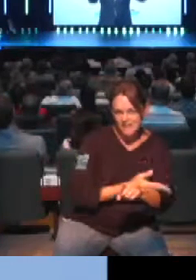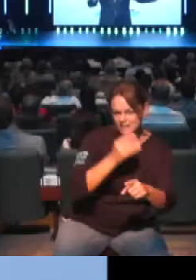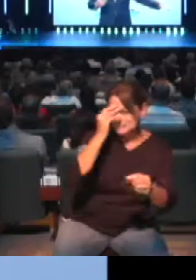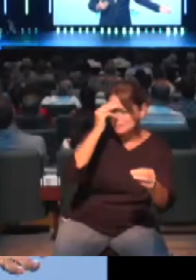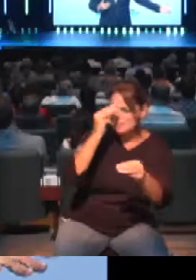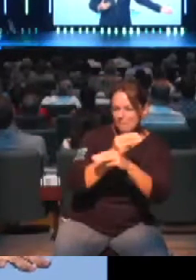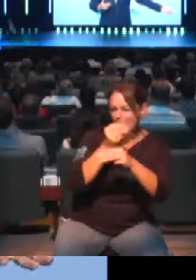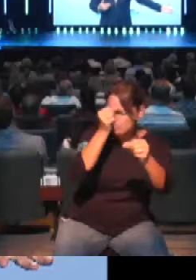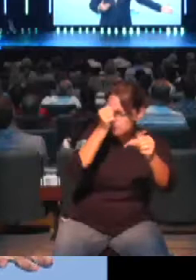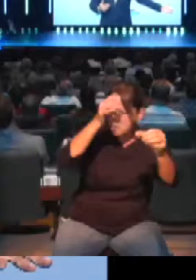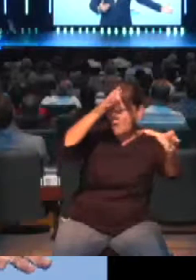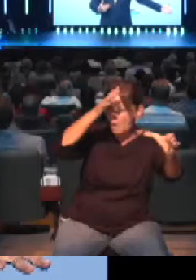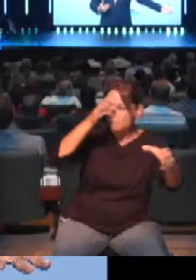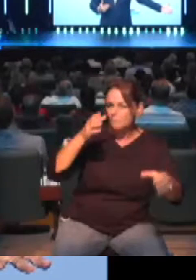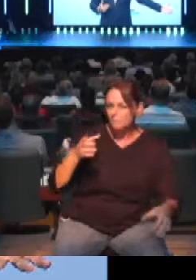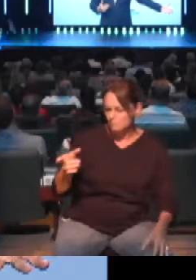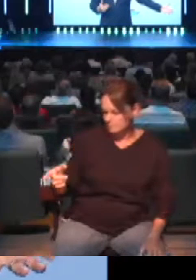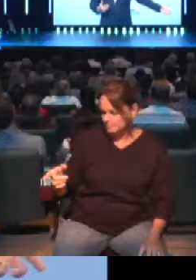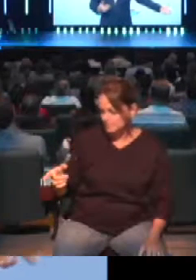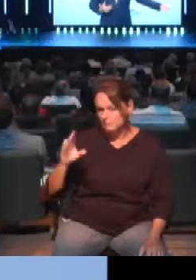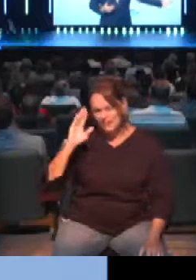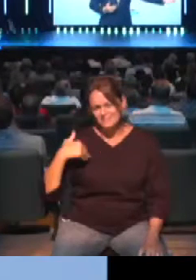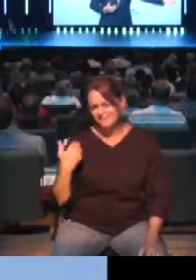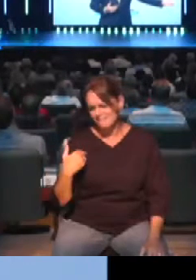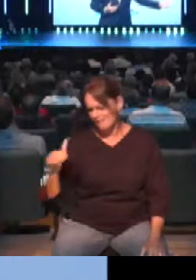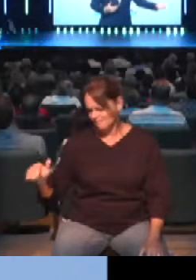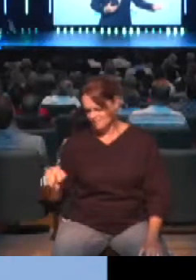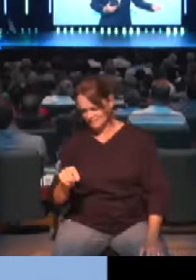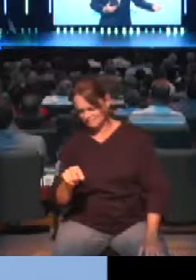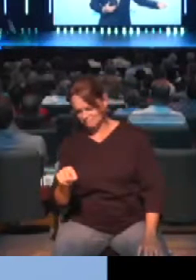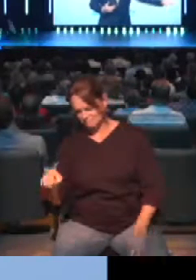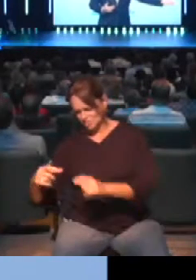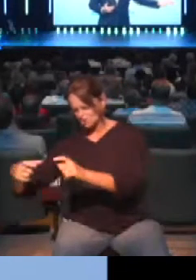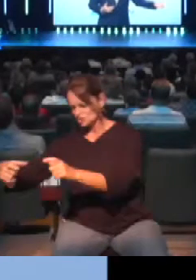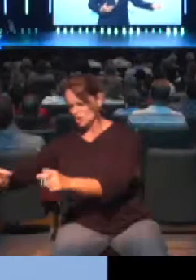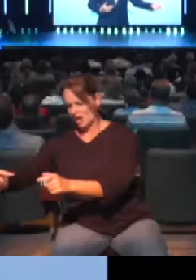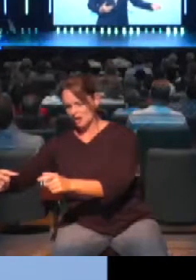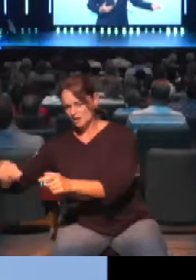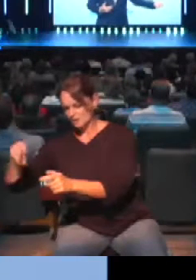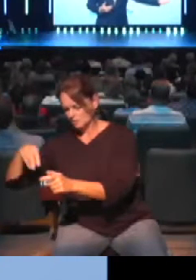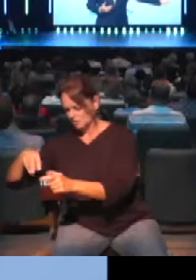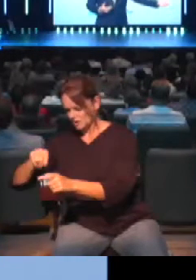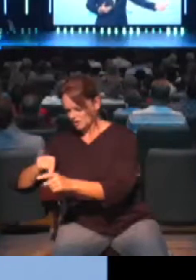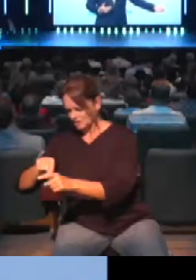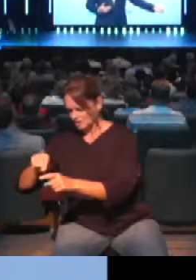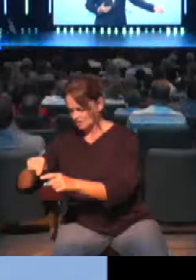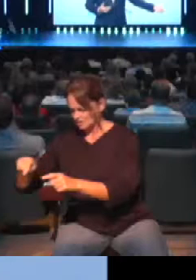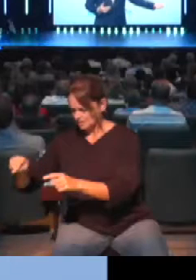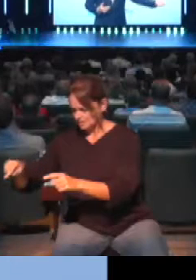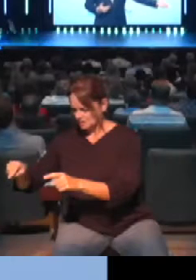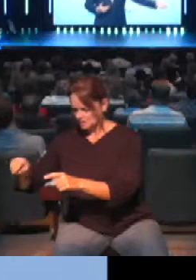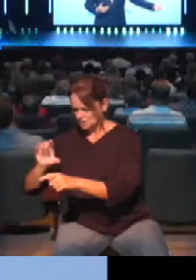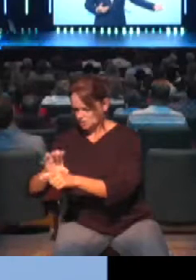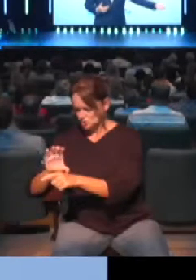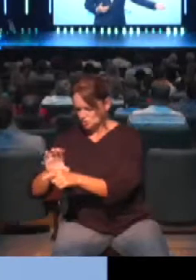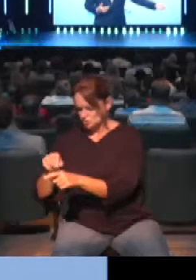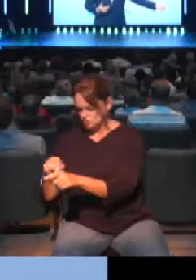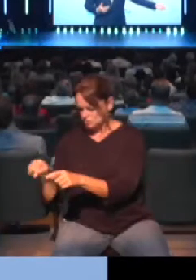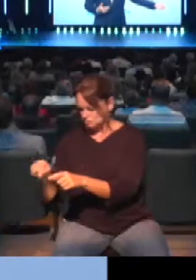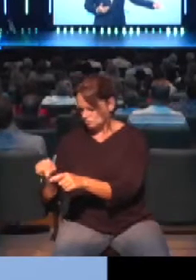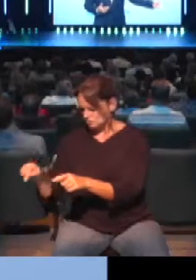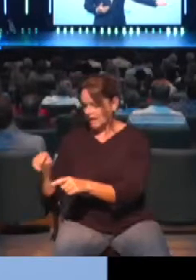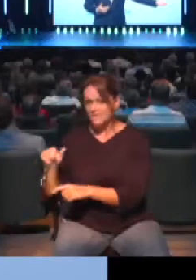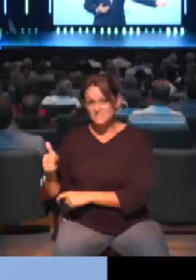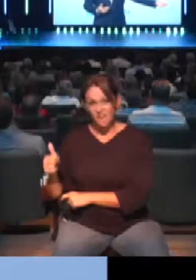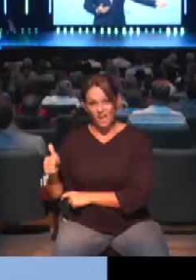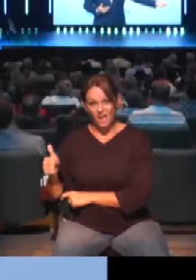know, he can figure out numbers and all, even though he's young, and he's reading to the church, and he sees this number, and, you know, a tithe